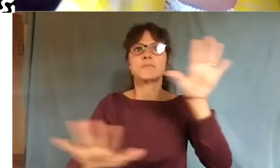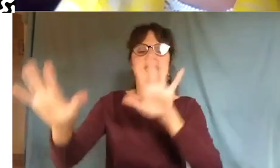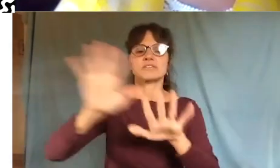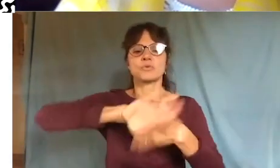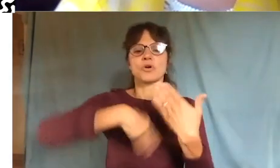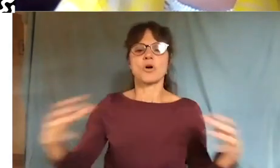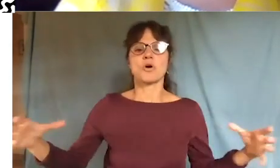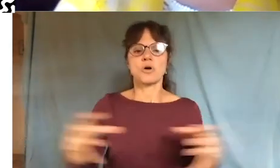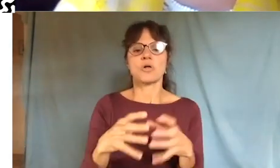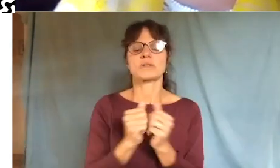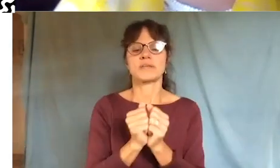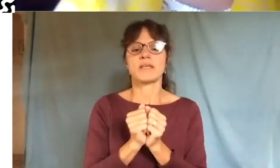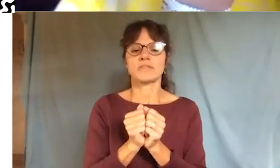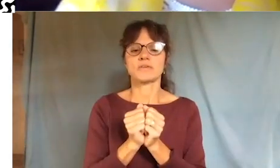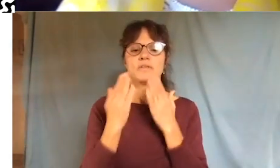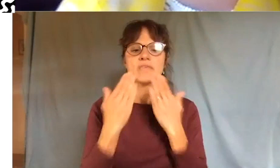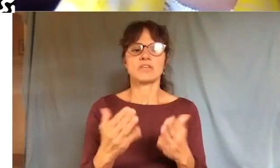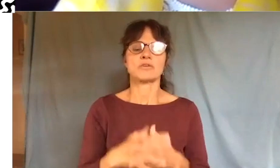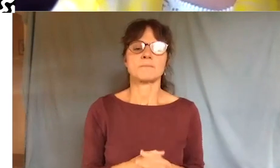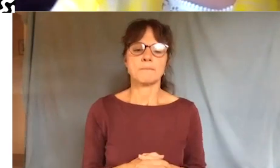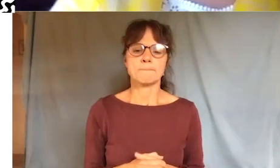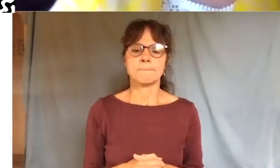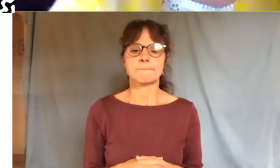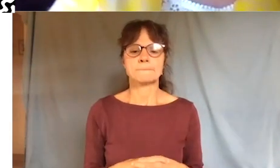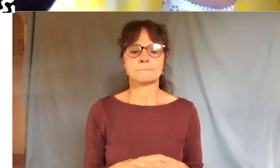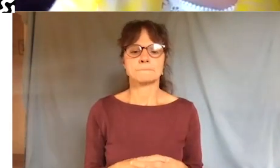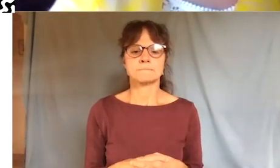together. Thank you.